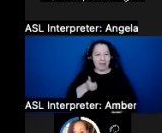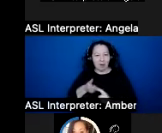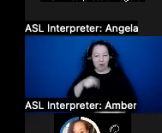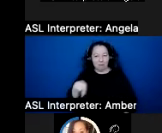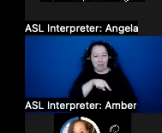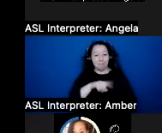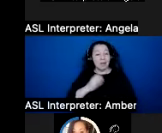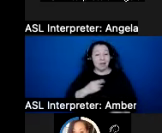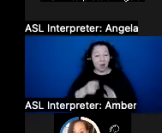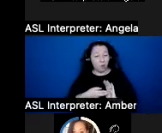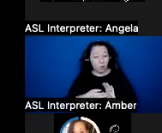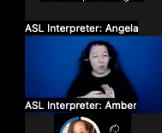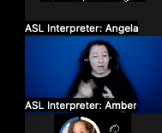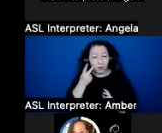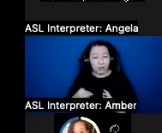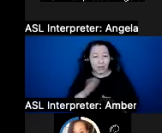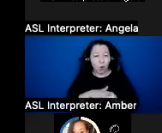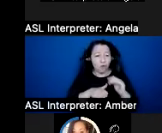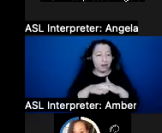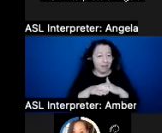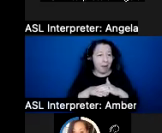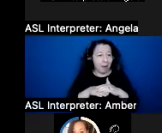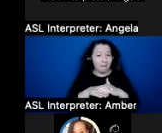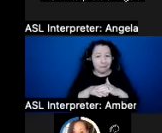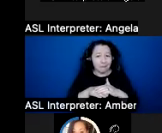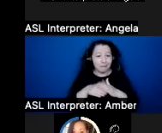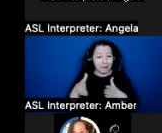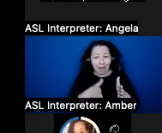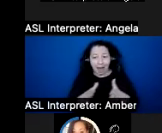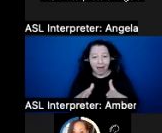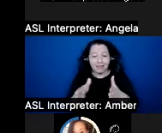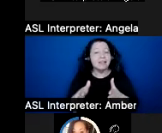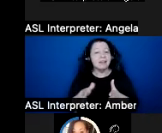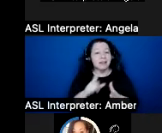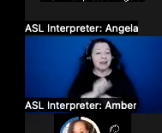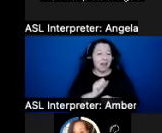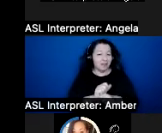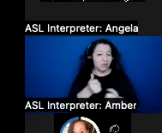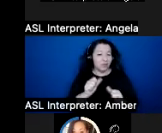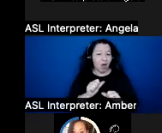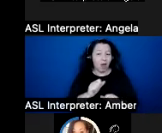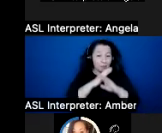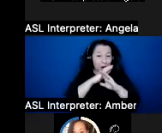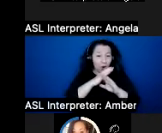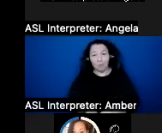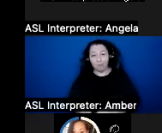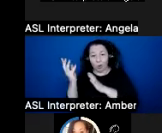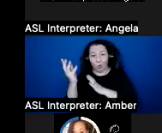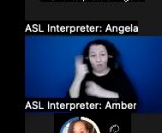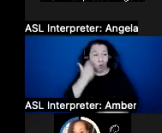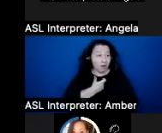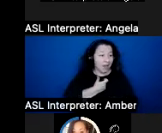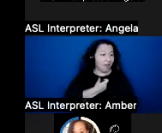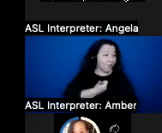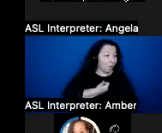overlapping pathways and to actively work to remove barriers, maybe for ourselves in our own thinking within our